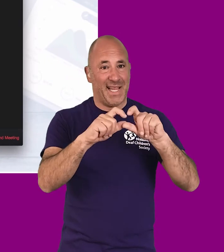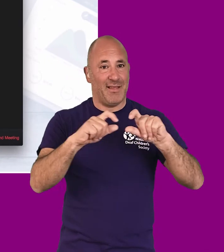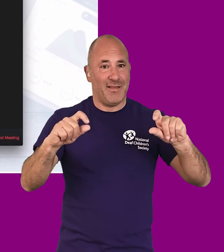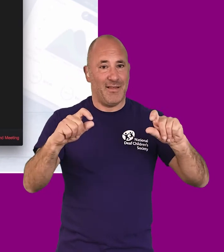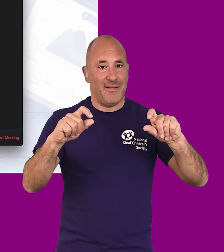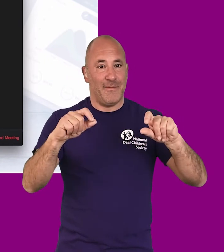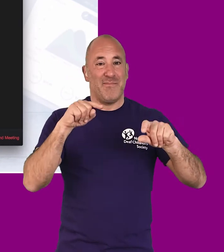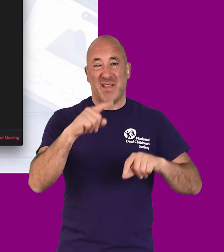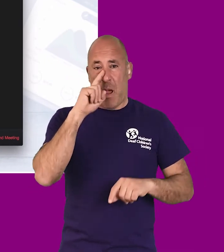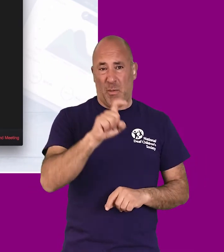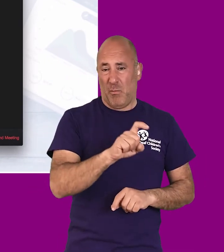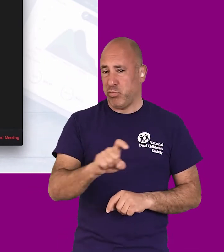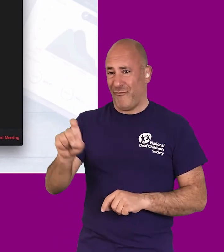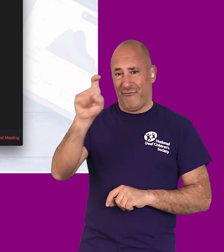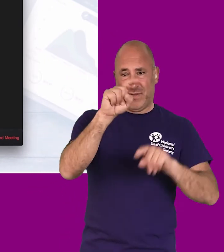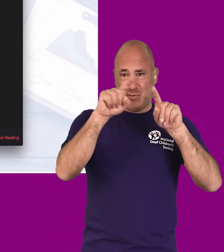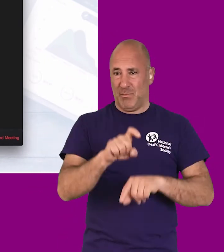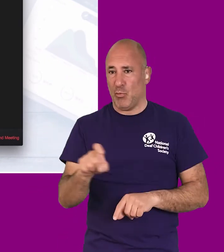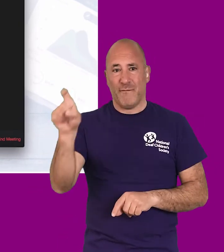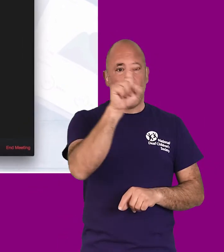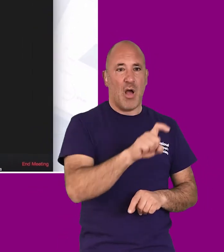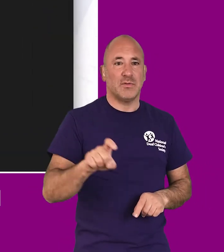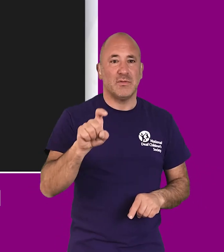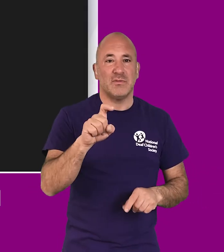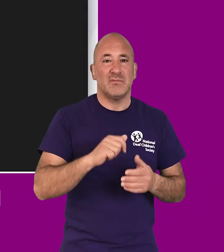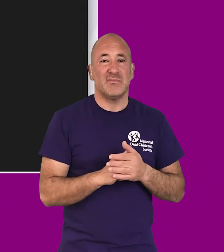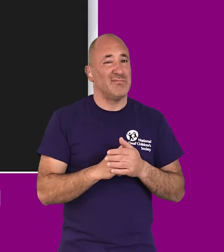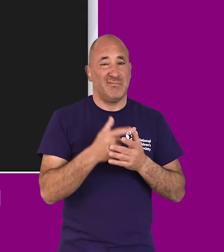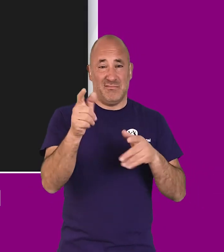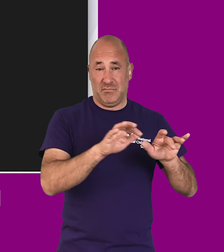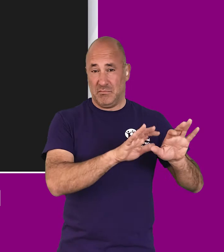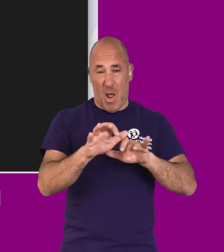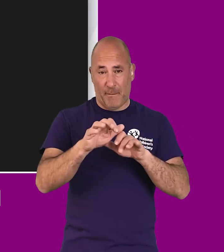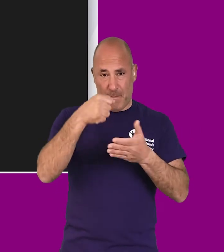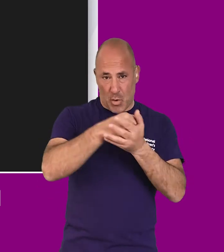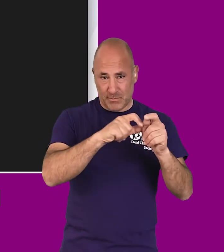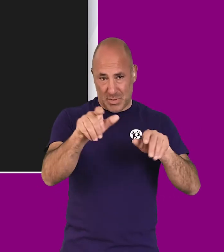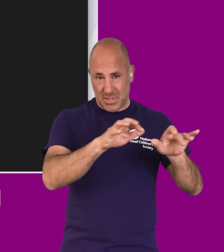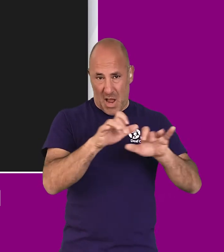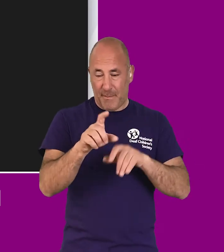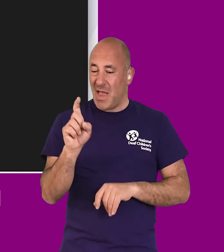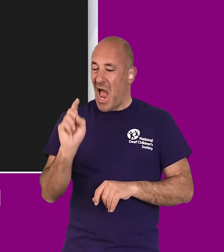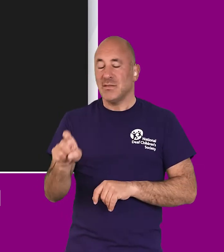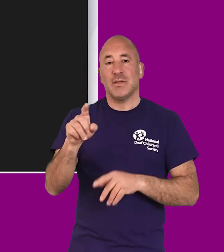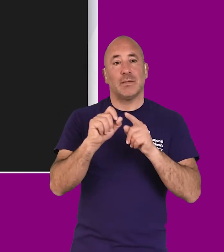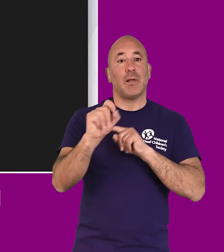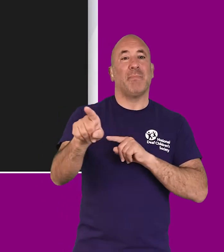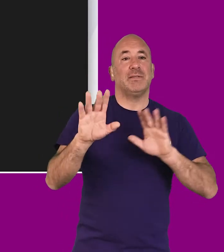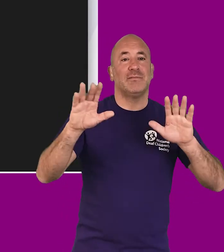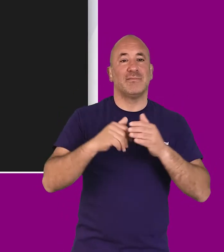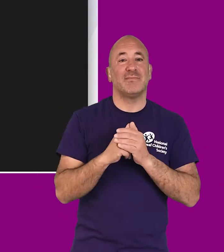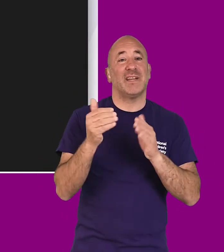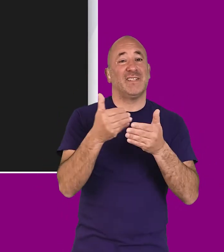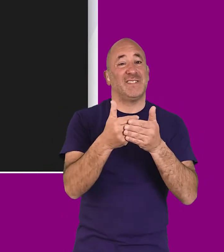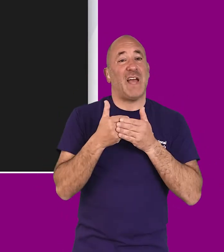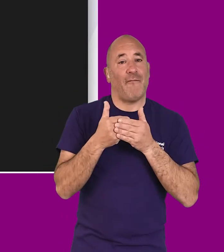the entry field. This window can be moved around on the screen. Simply type in the bottom of the field and press Enter to submit. Save the